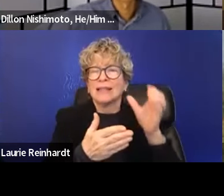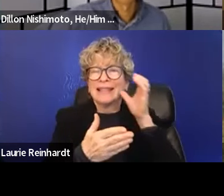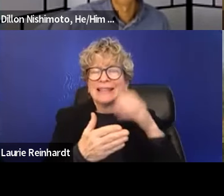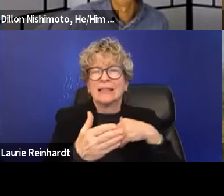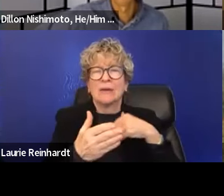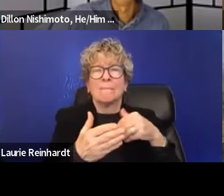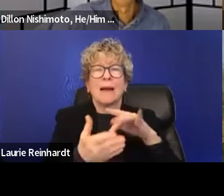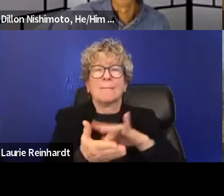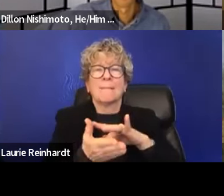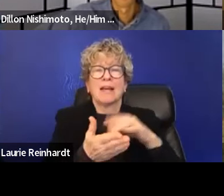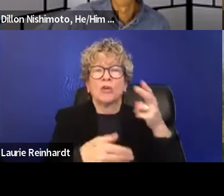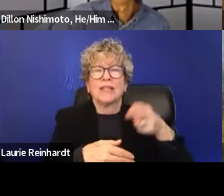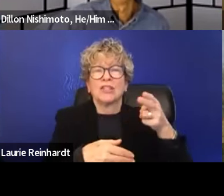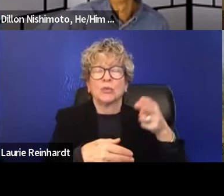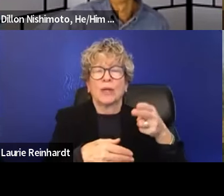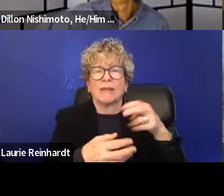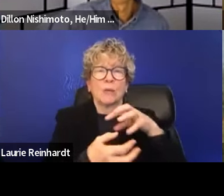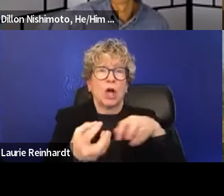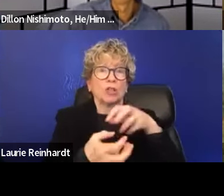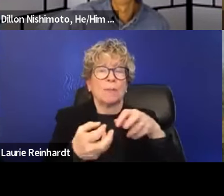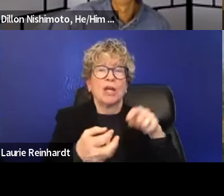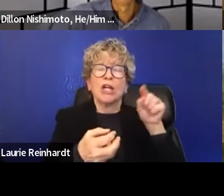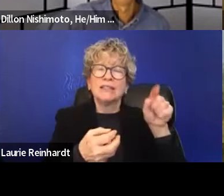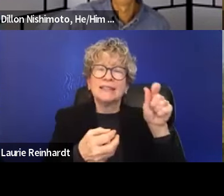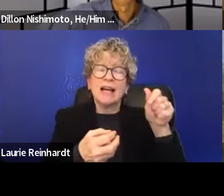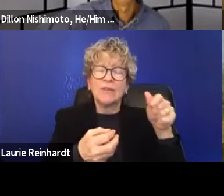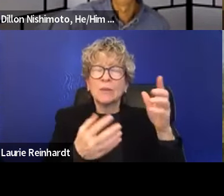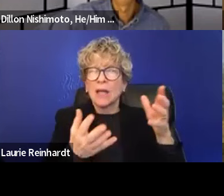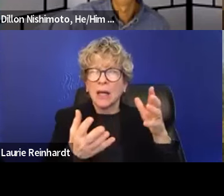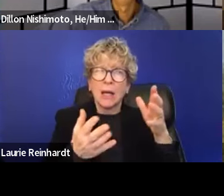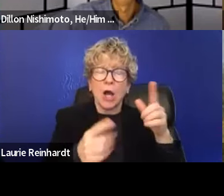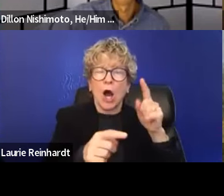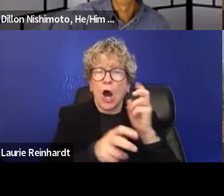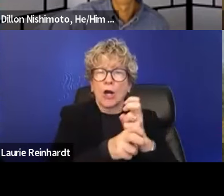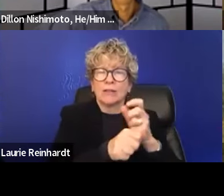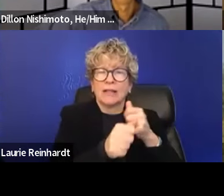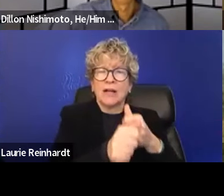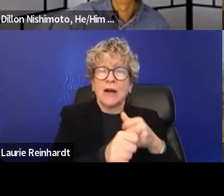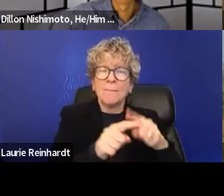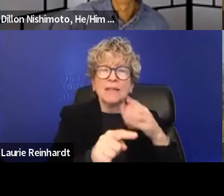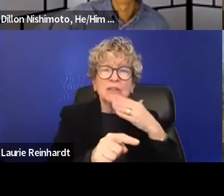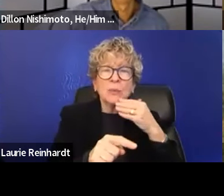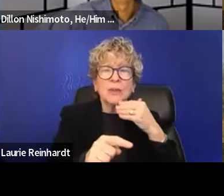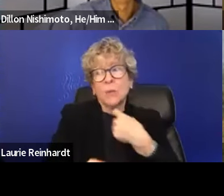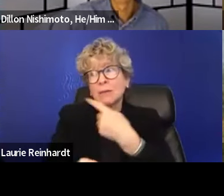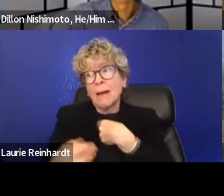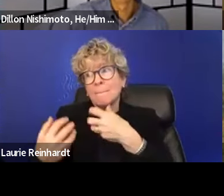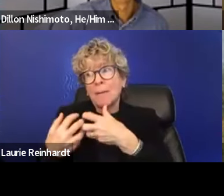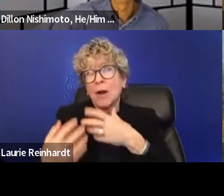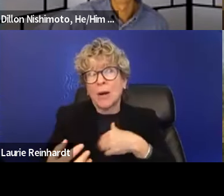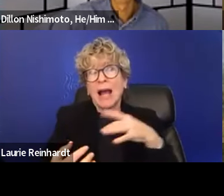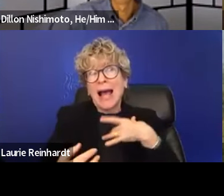jumbled medical history. She was a little scatterbrained, but was super sweet. I mentioned to my partner that I liked her. Her brain worked like